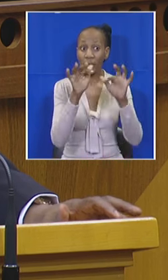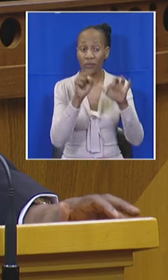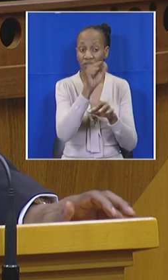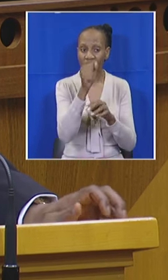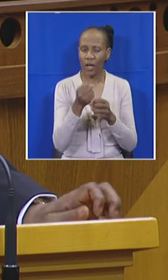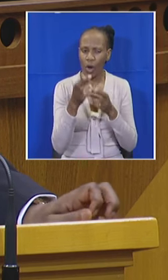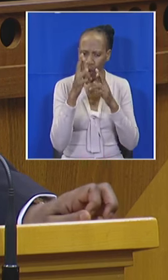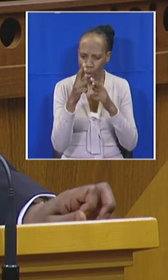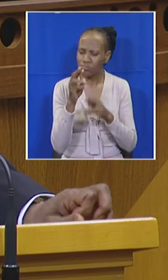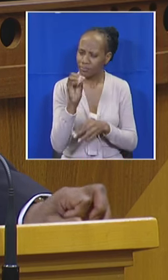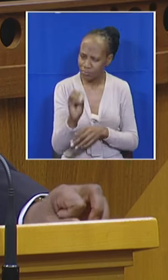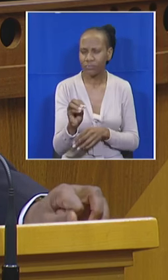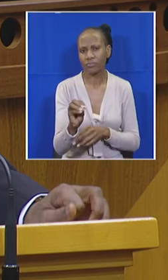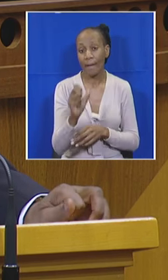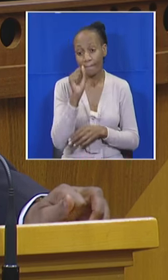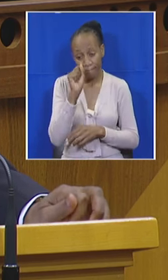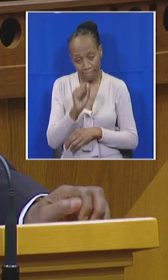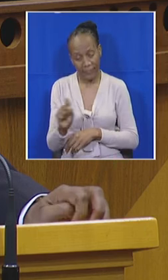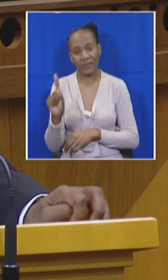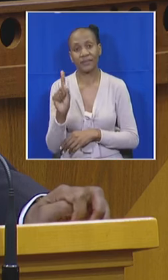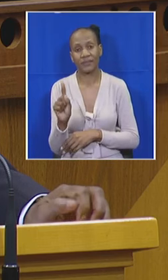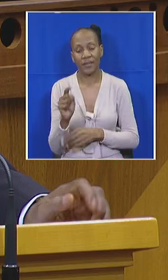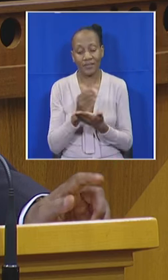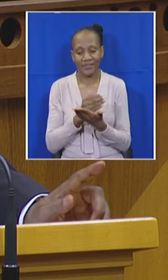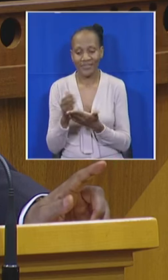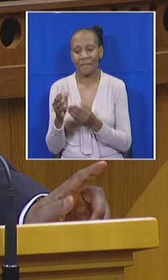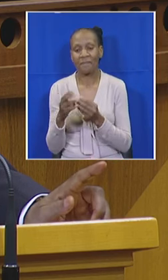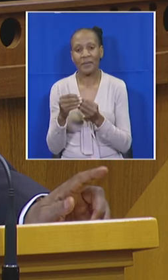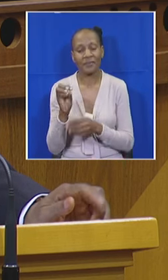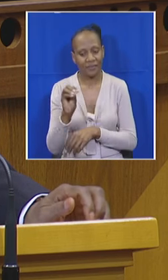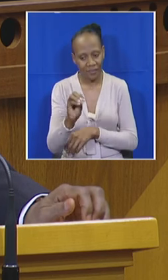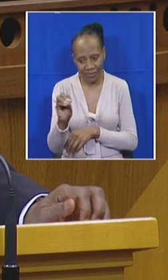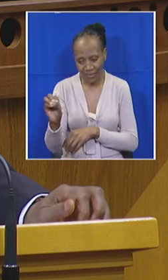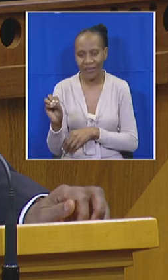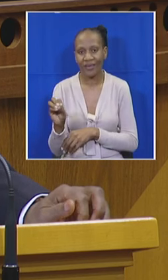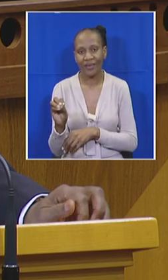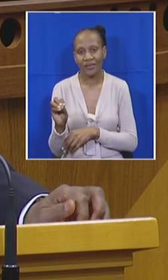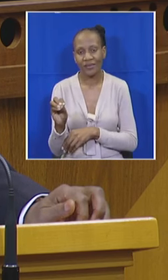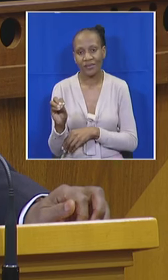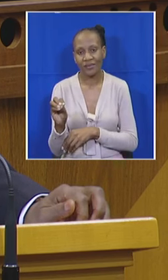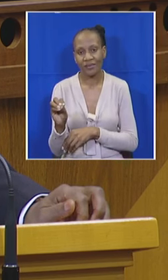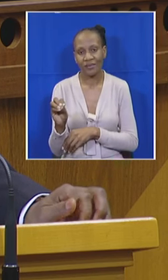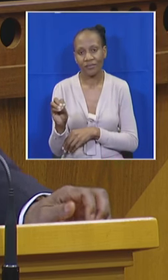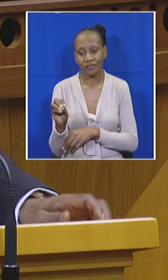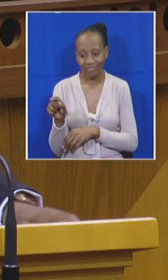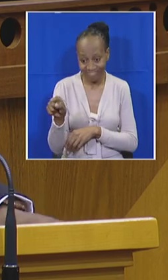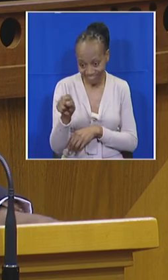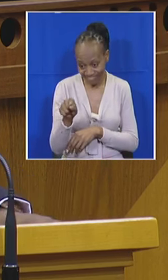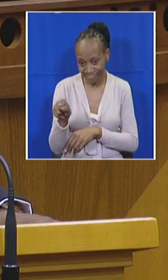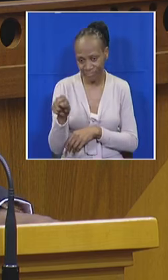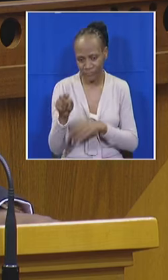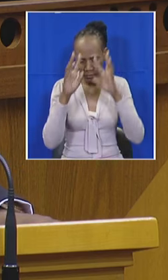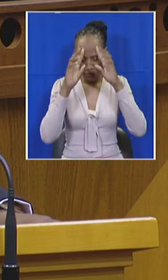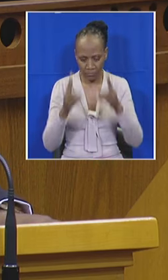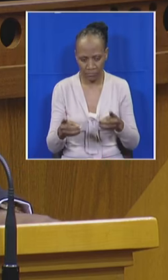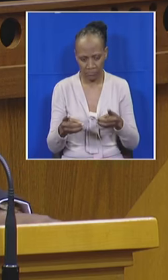Africans. However, some members or some MPs have decided to